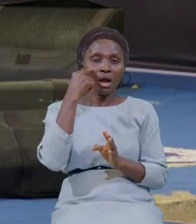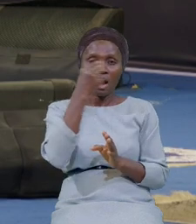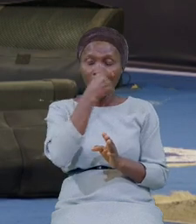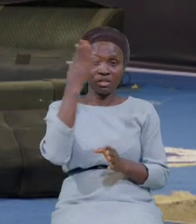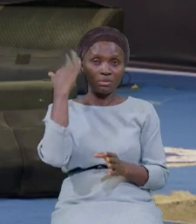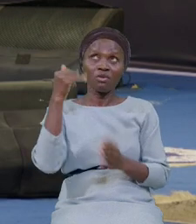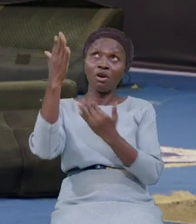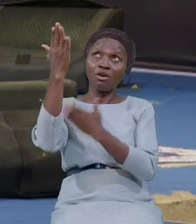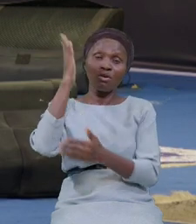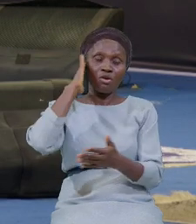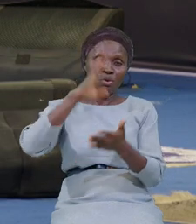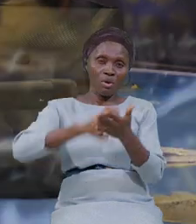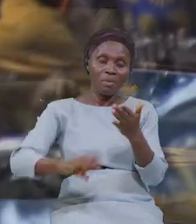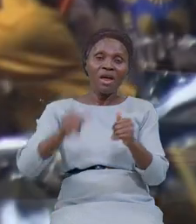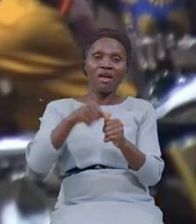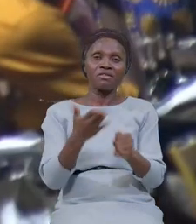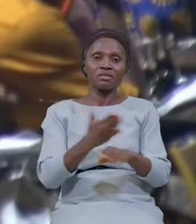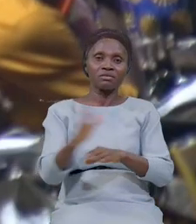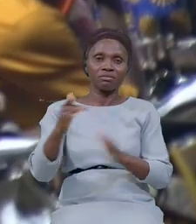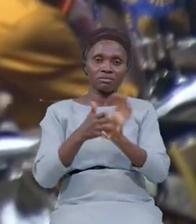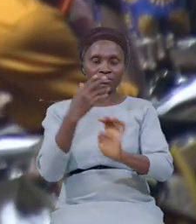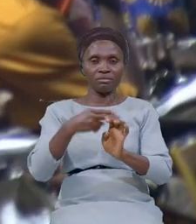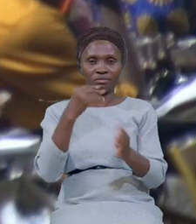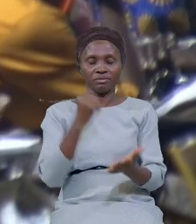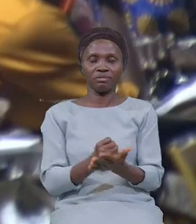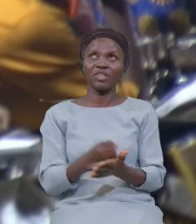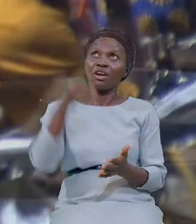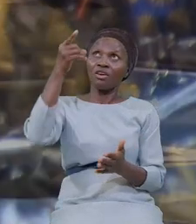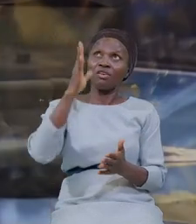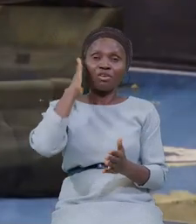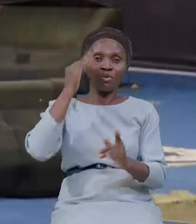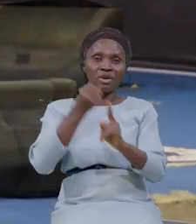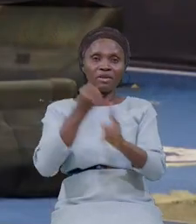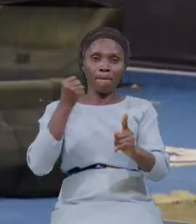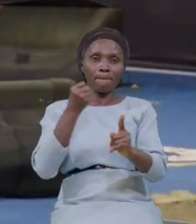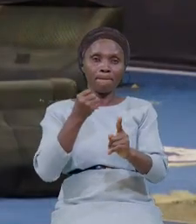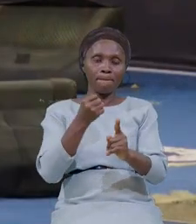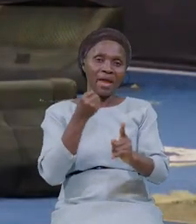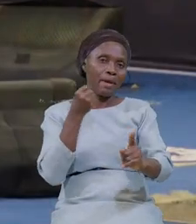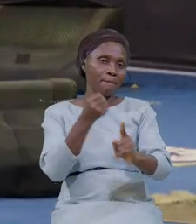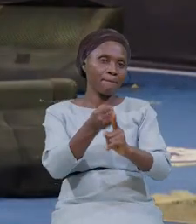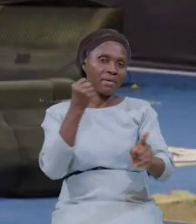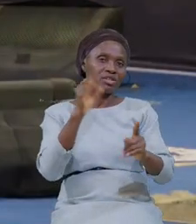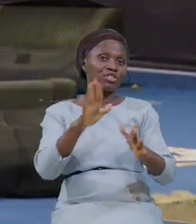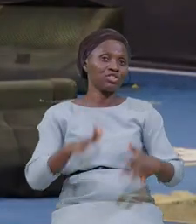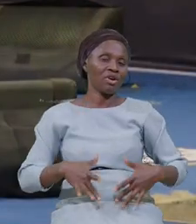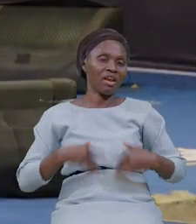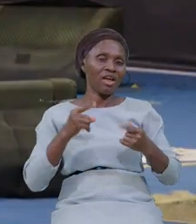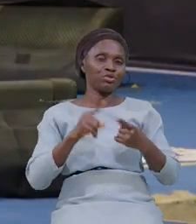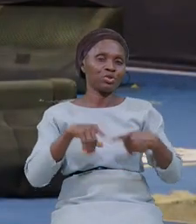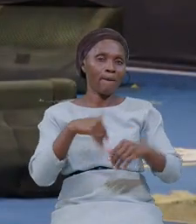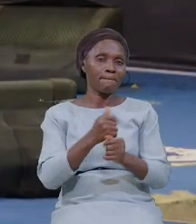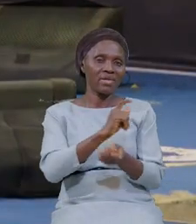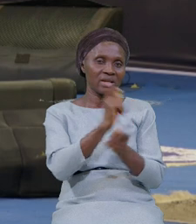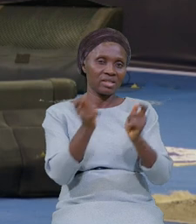will wipe everything away. He will impact your life to be a change agent. And